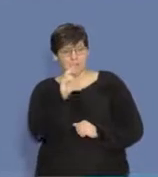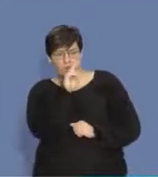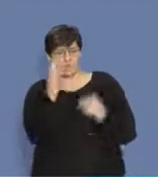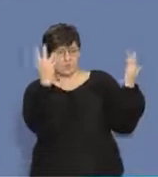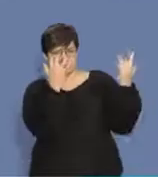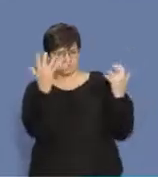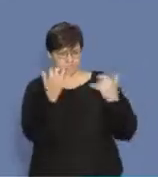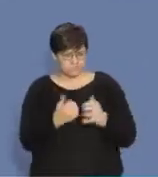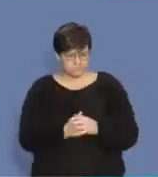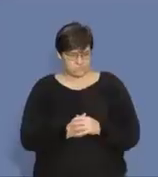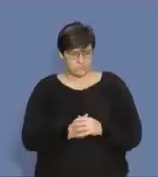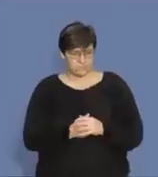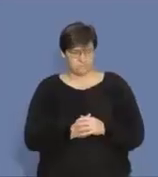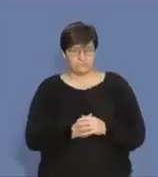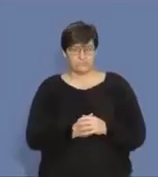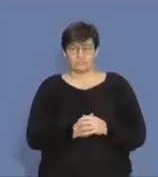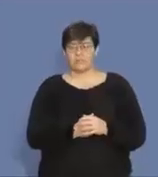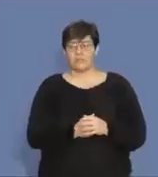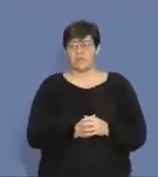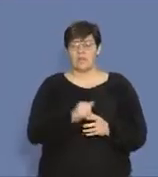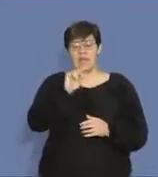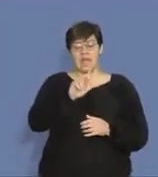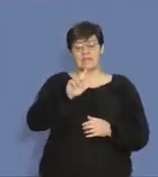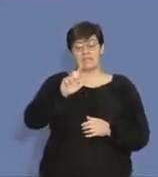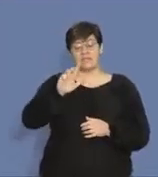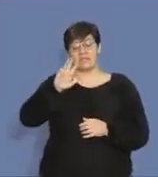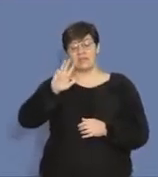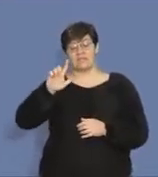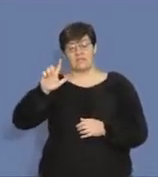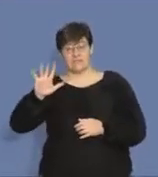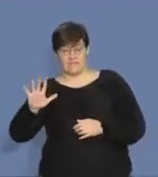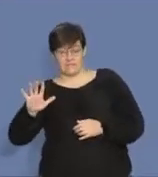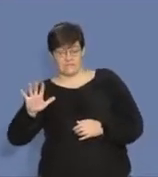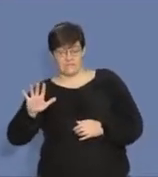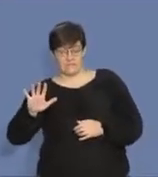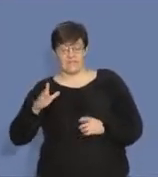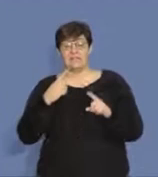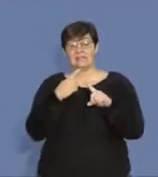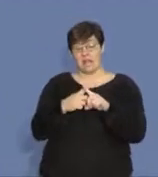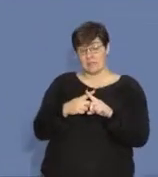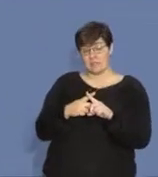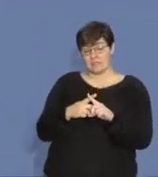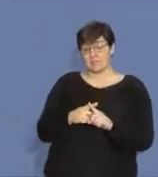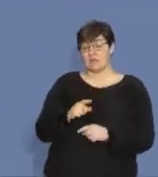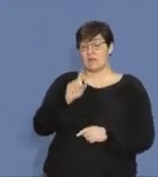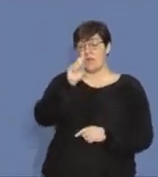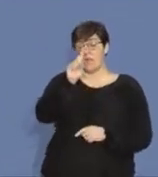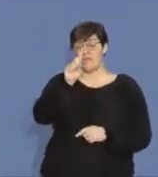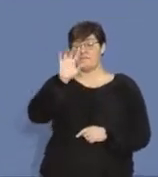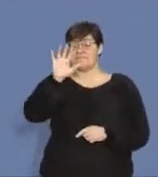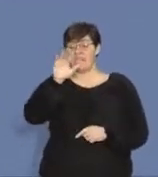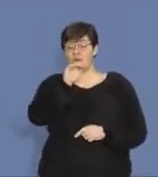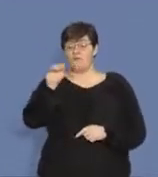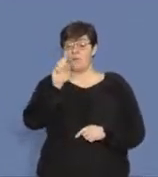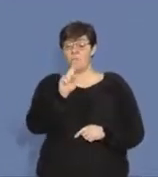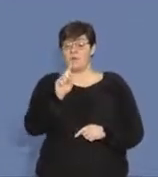my calculation, I took the figure of 87,975, multiplied it by, now remember, this